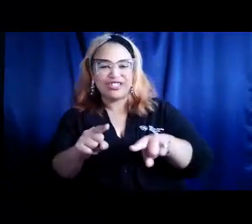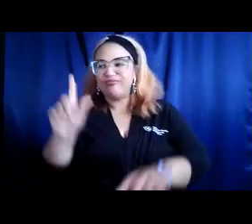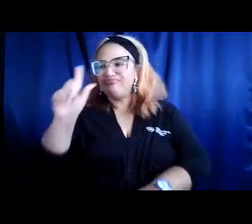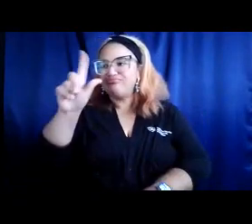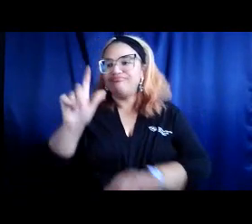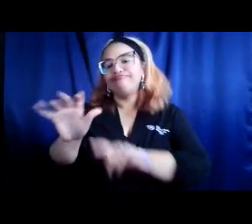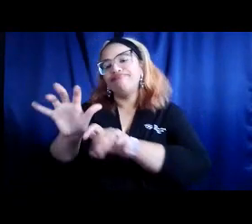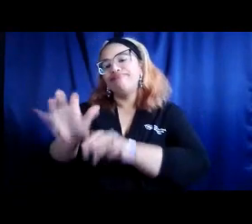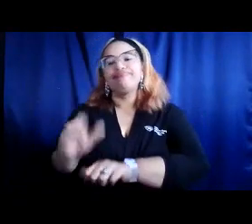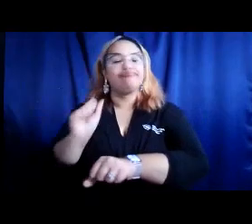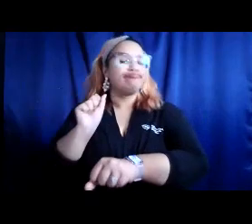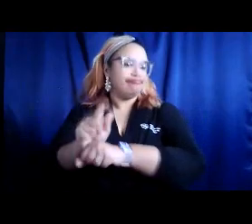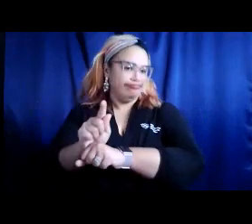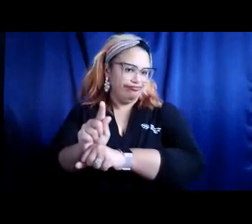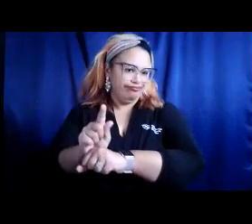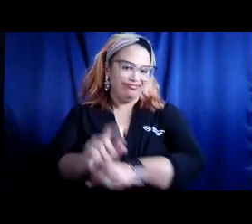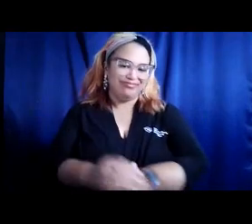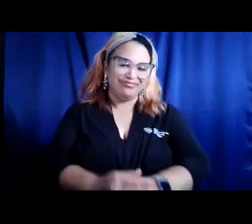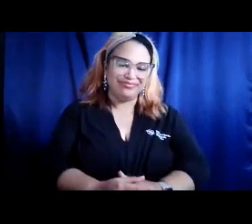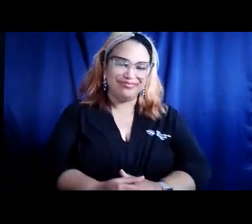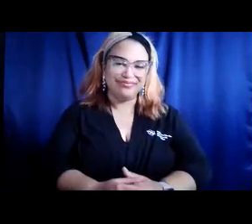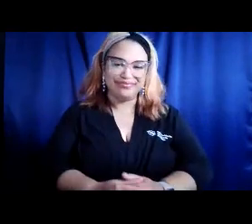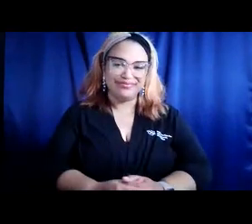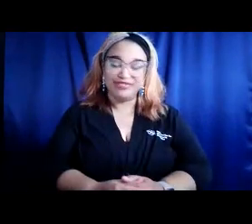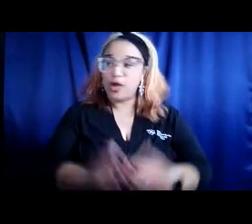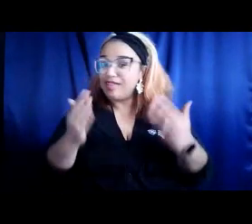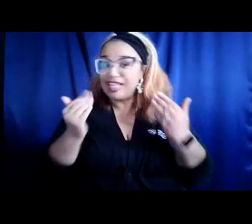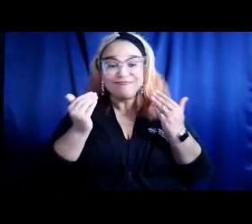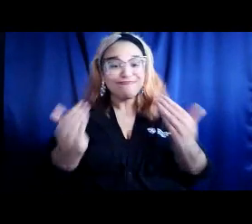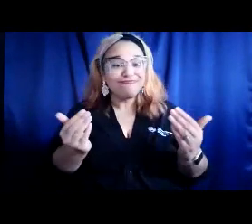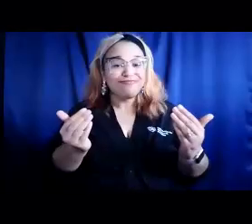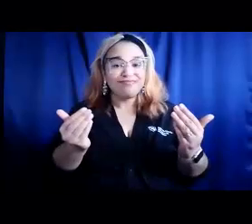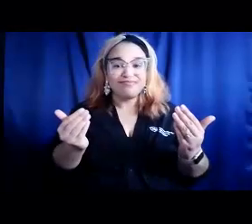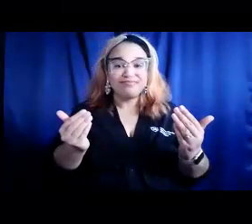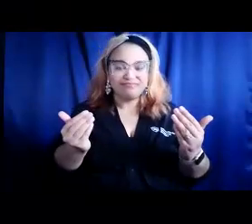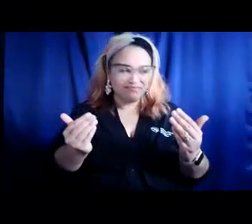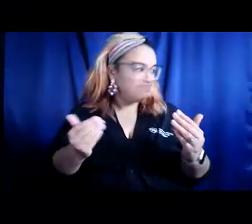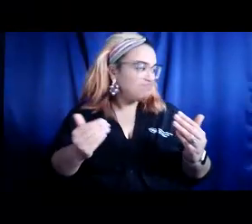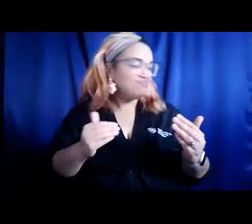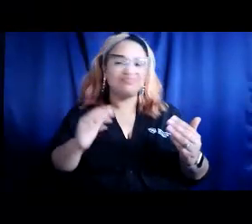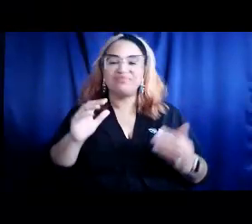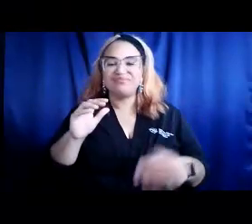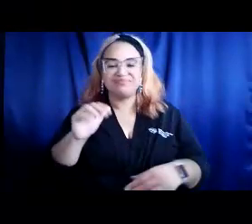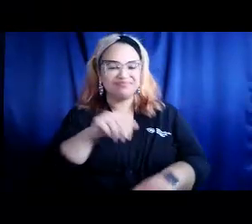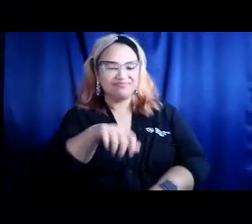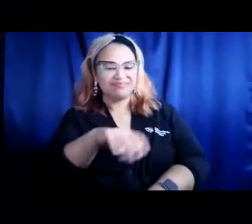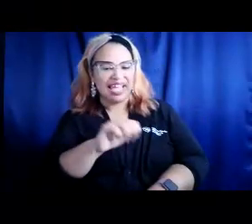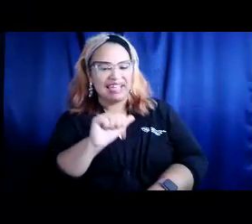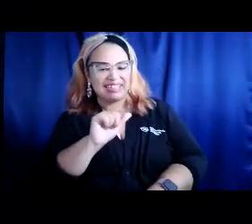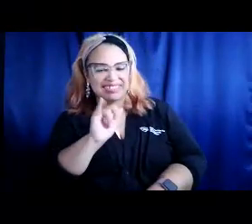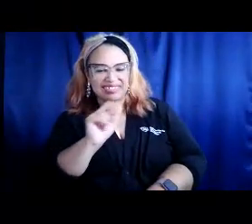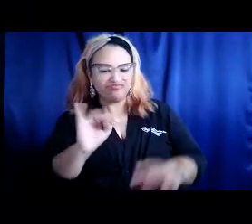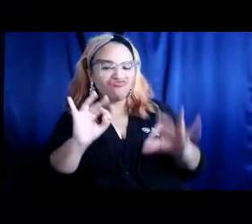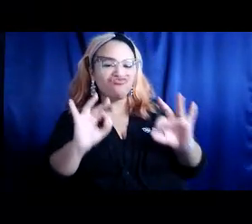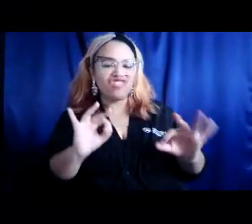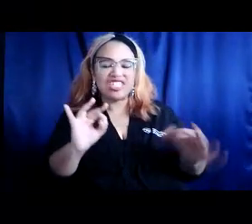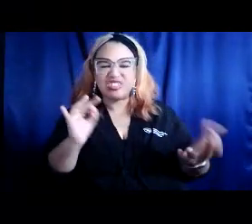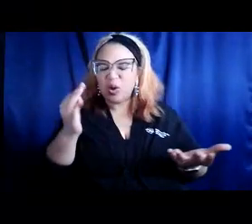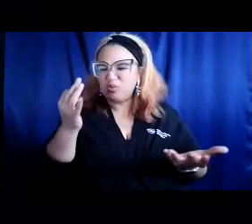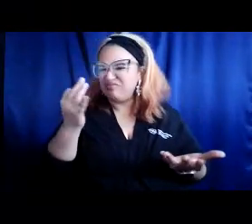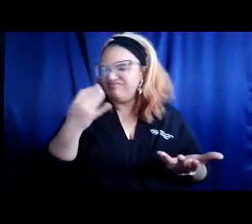So I think it's helpful to begin with why. Why does disability inclusion even matter in the workplace? According